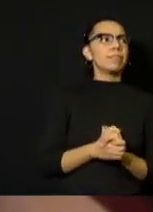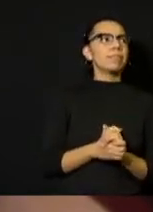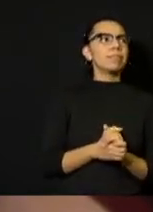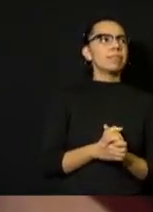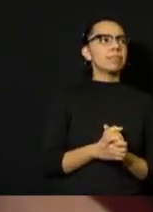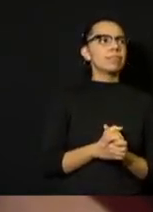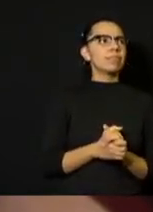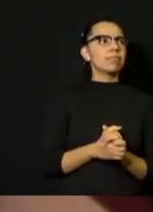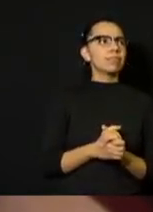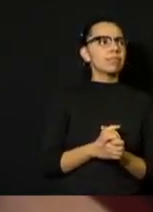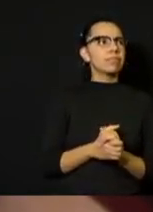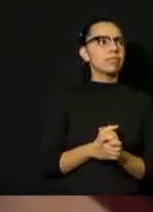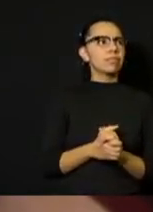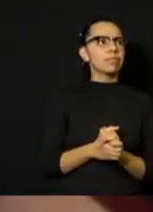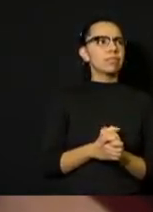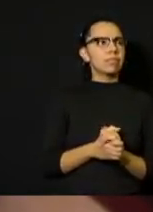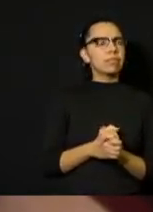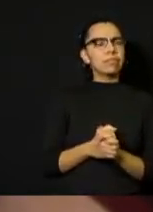Arlette,